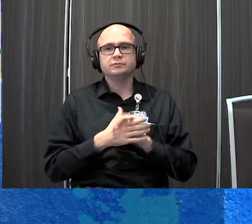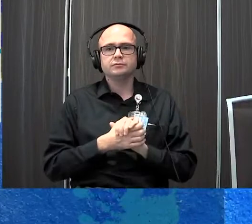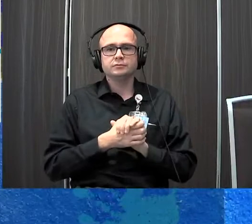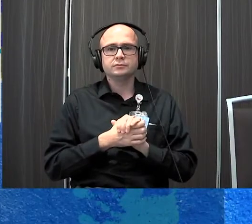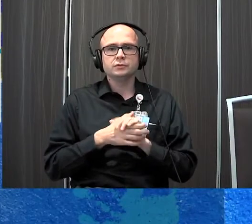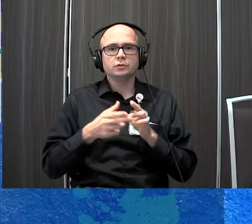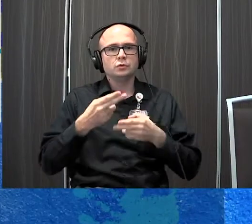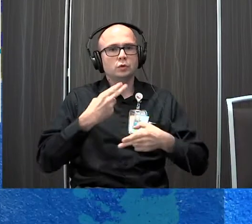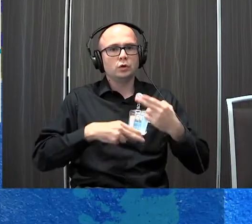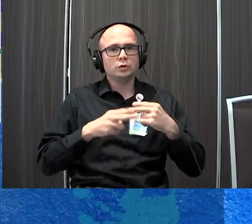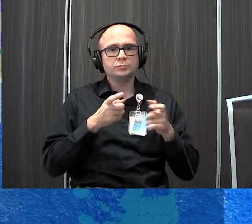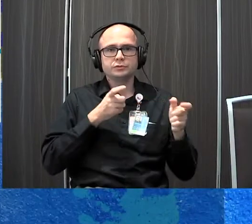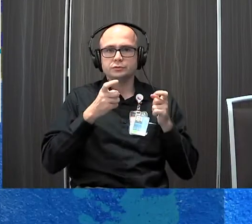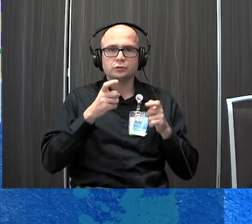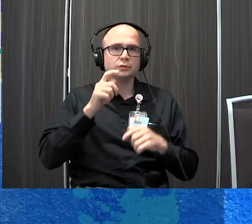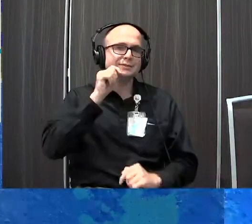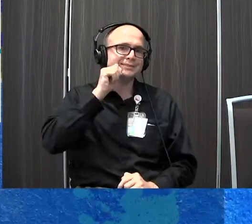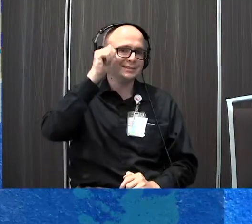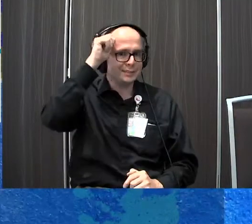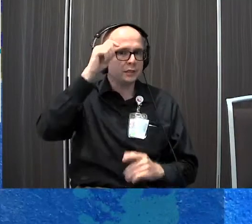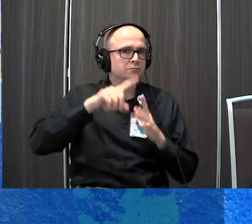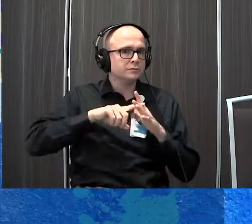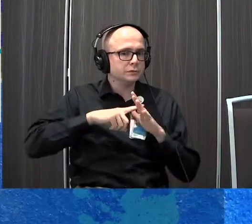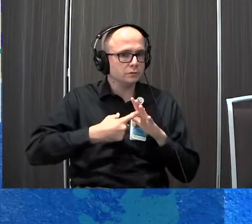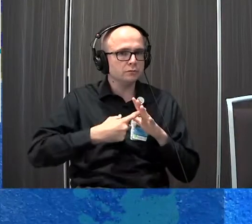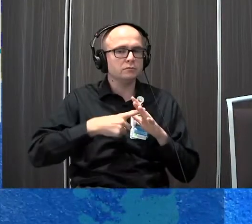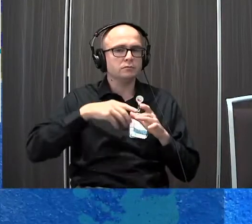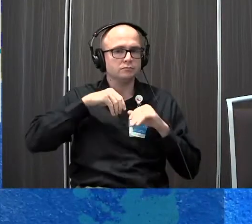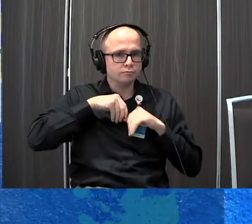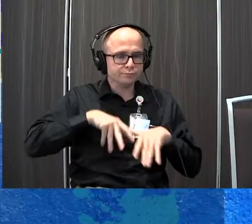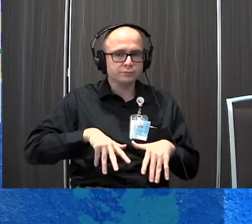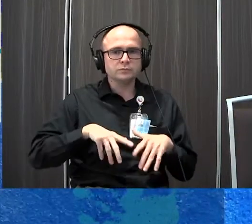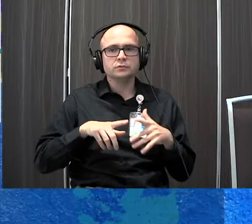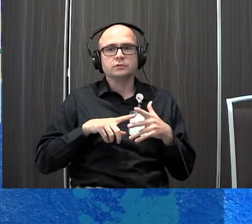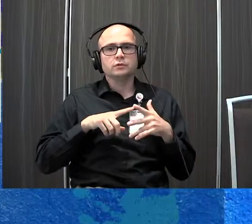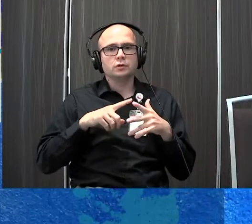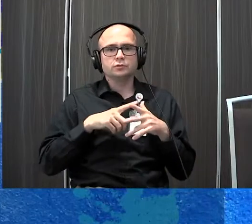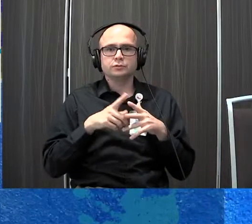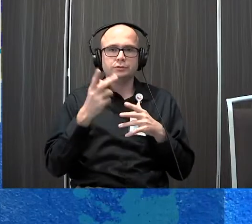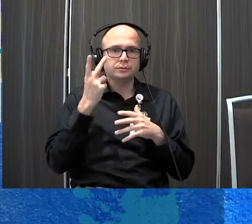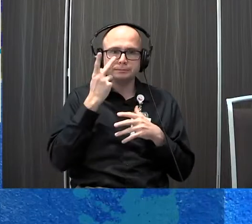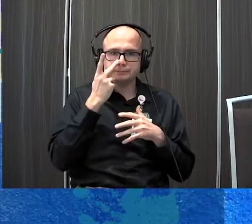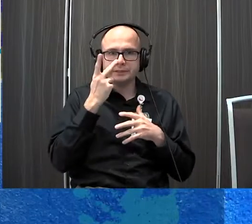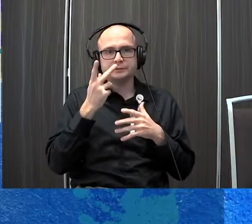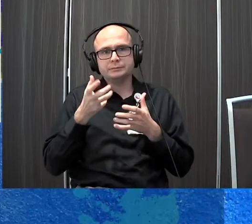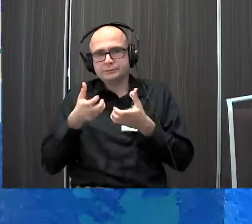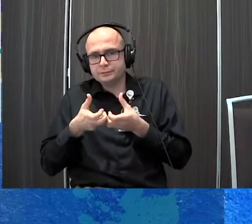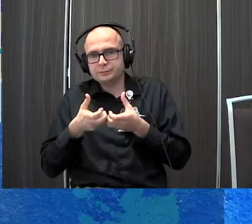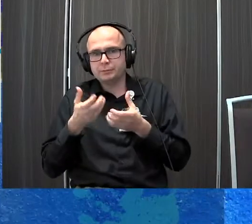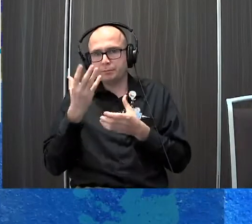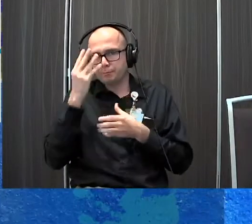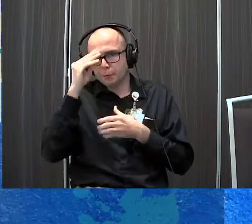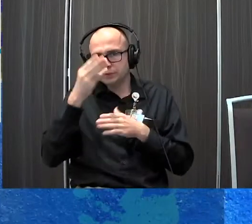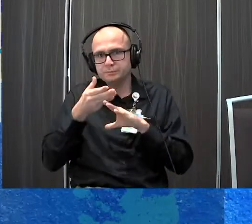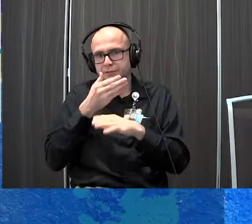the hormones that control the puberty system, and these also control genital development, especially in boys before